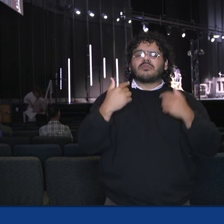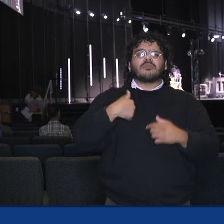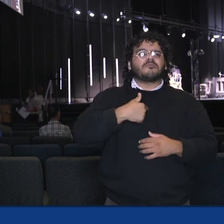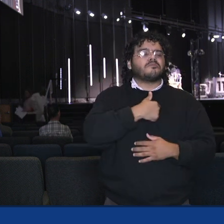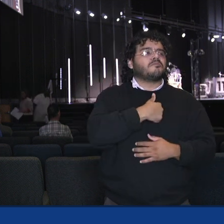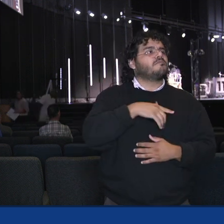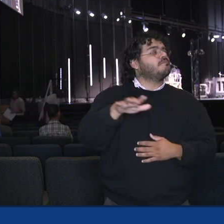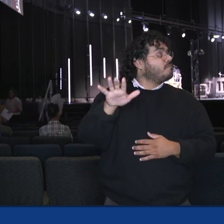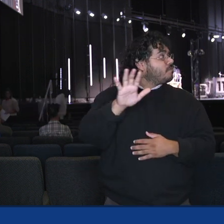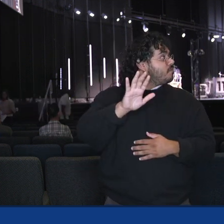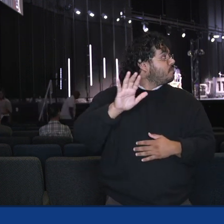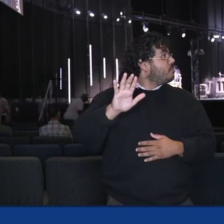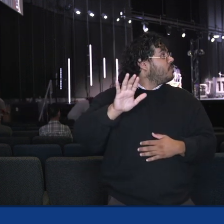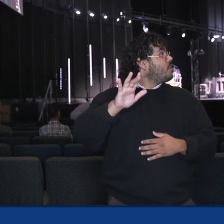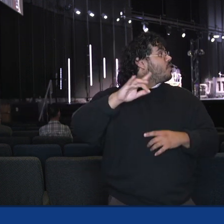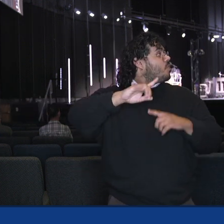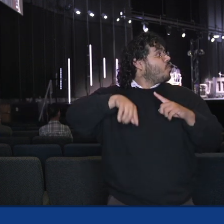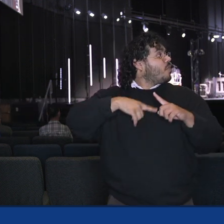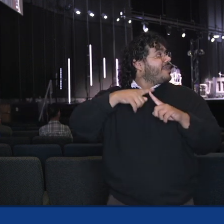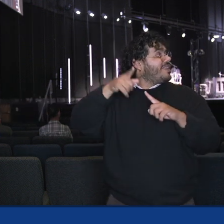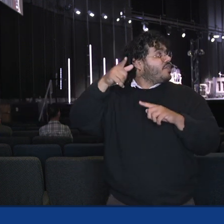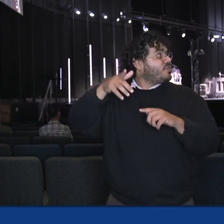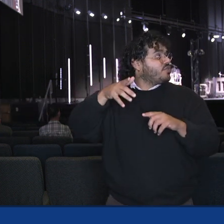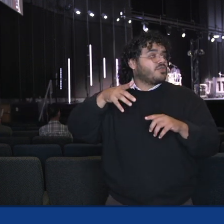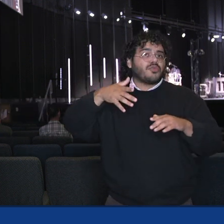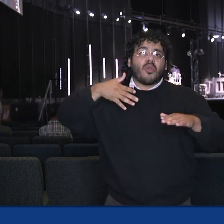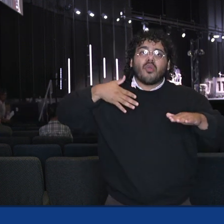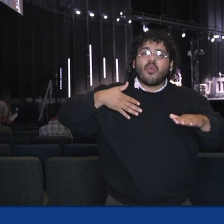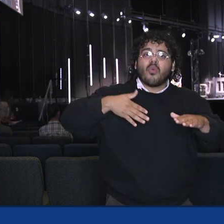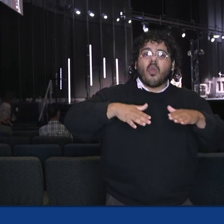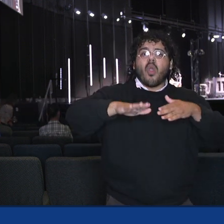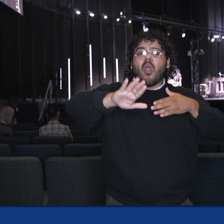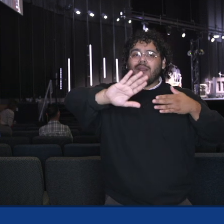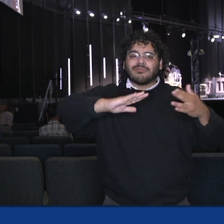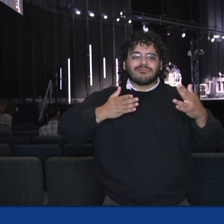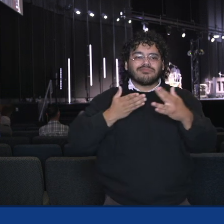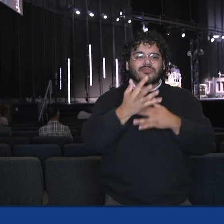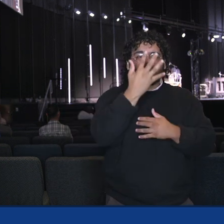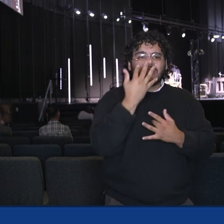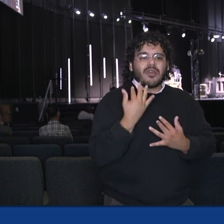When you walk through the fire,